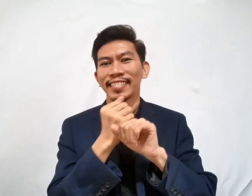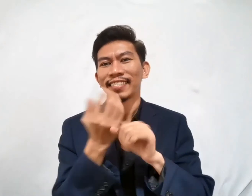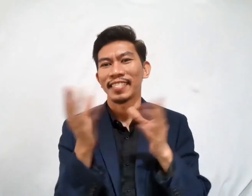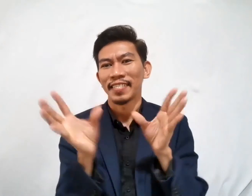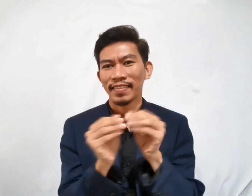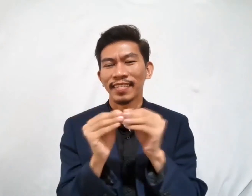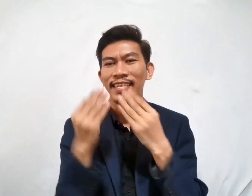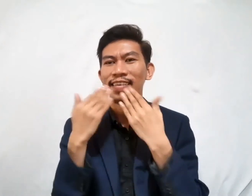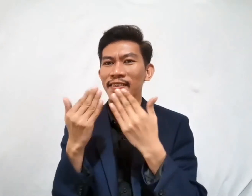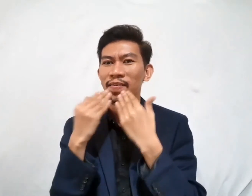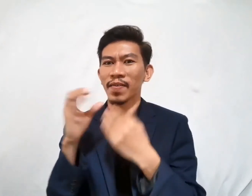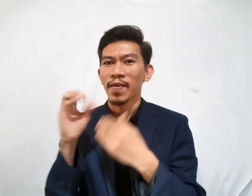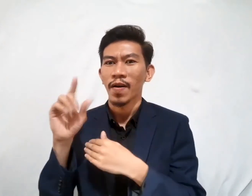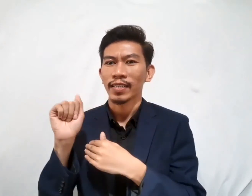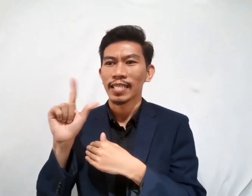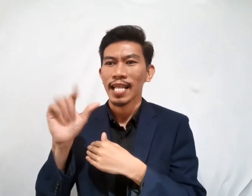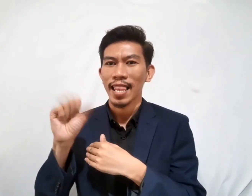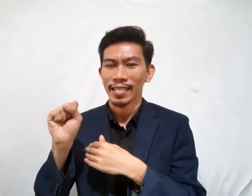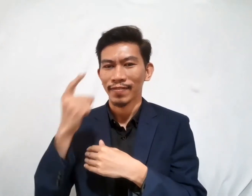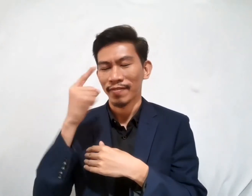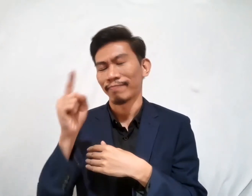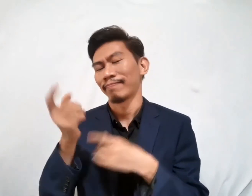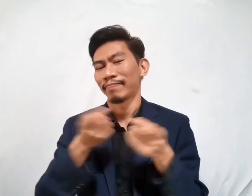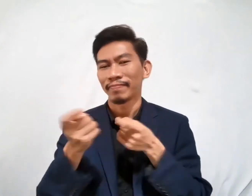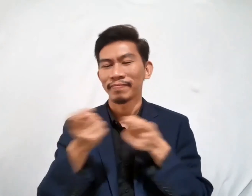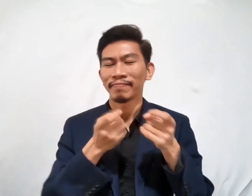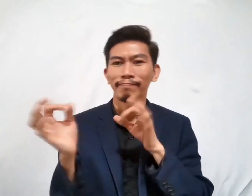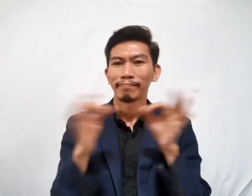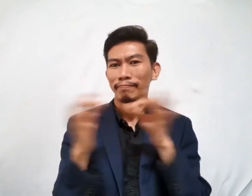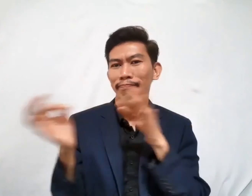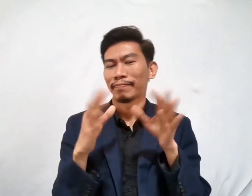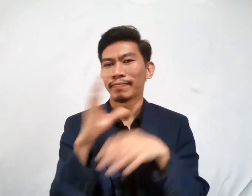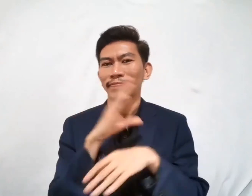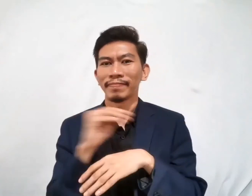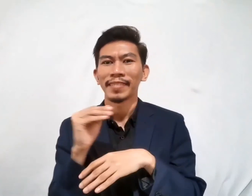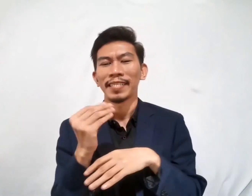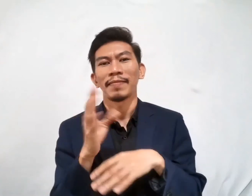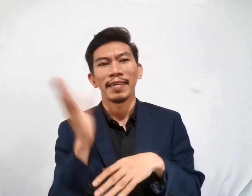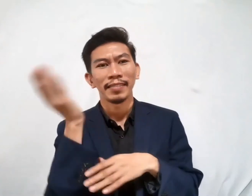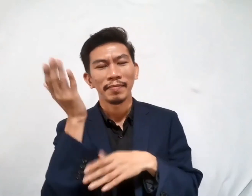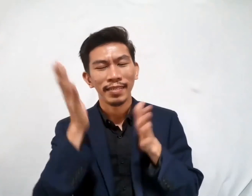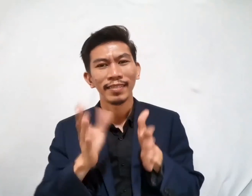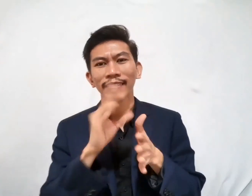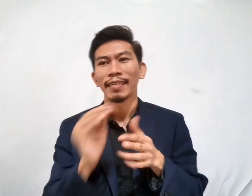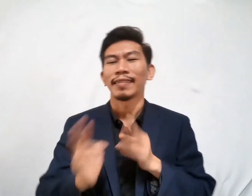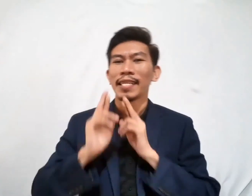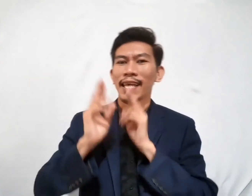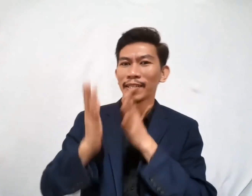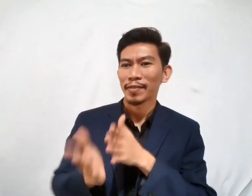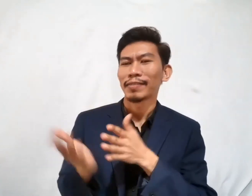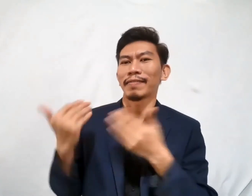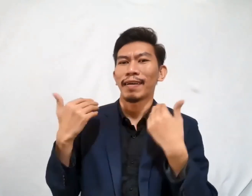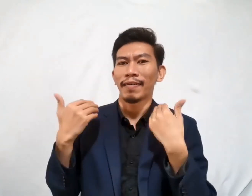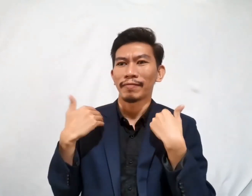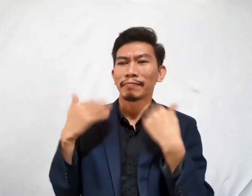for moderating the open forums, and to all of our speakers and our reactors for lending some time